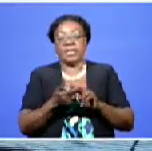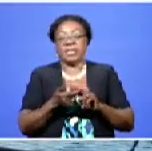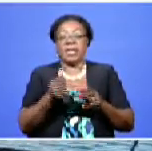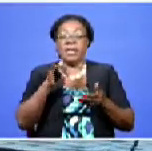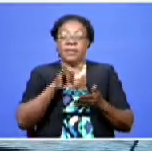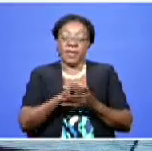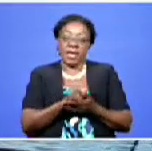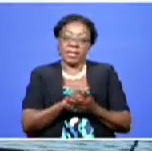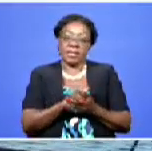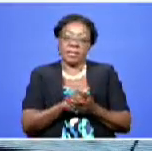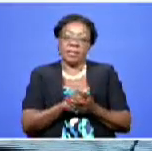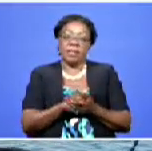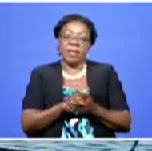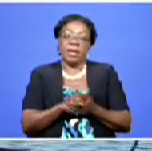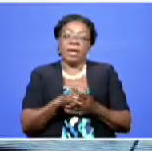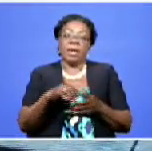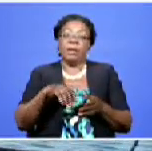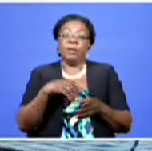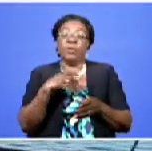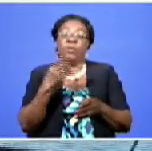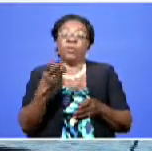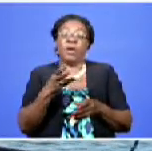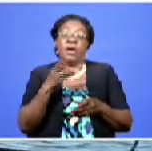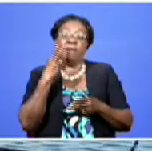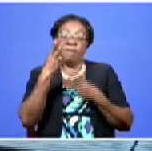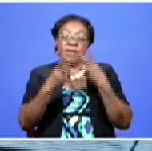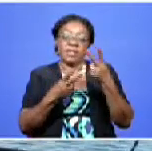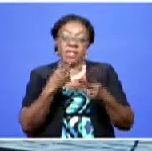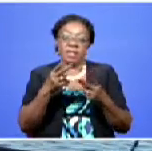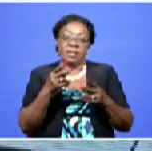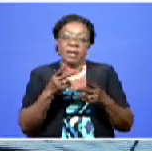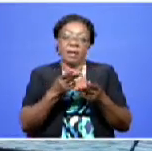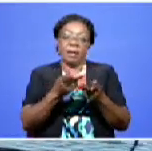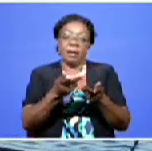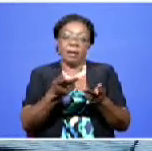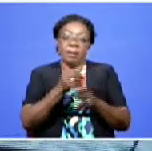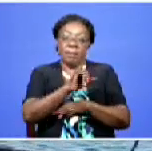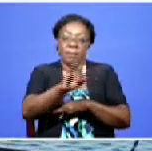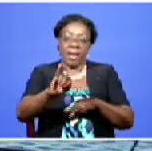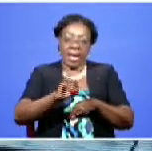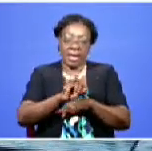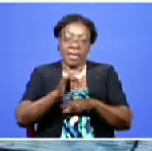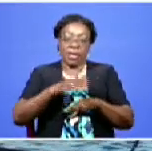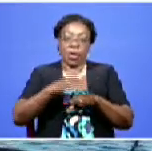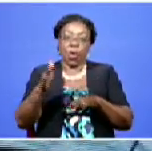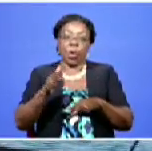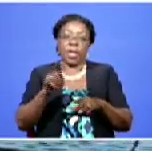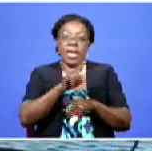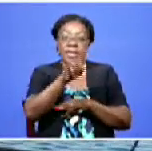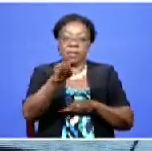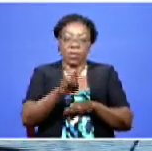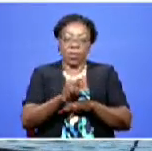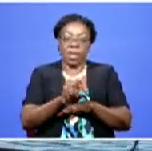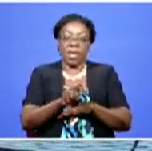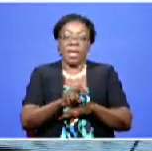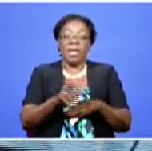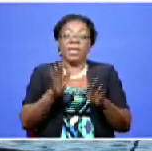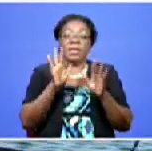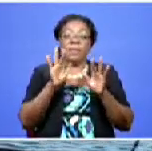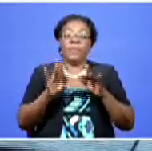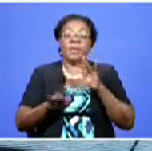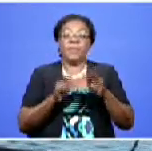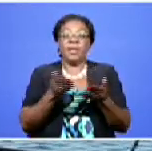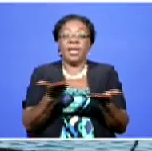that I was to a place called Exuma. The people here are